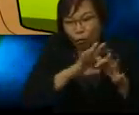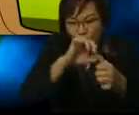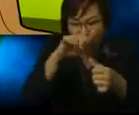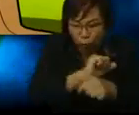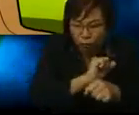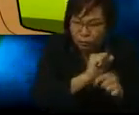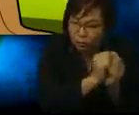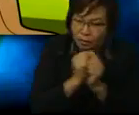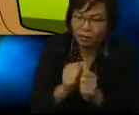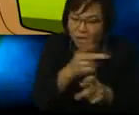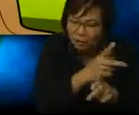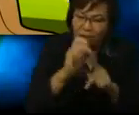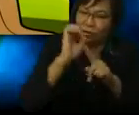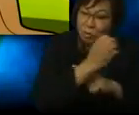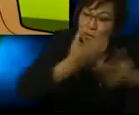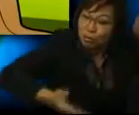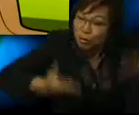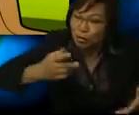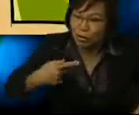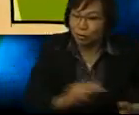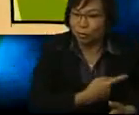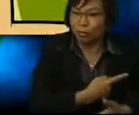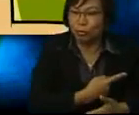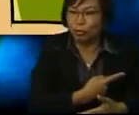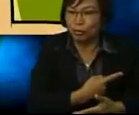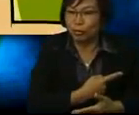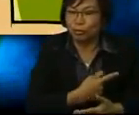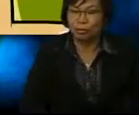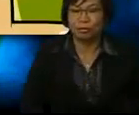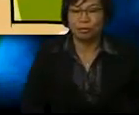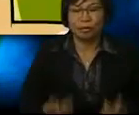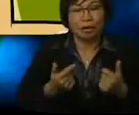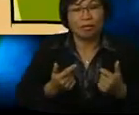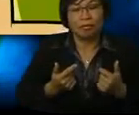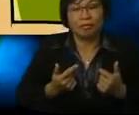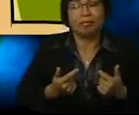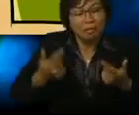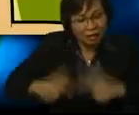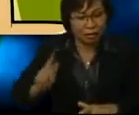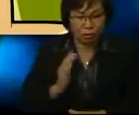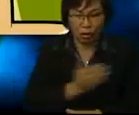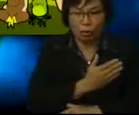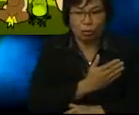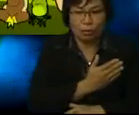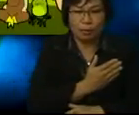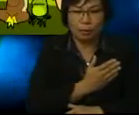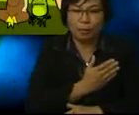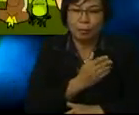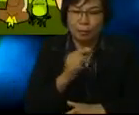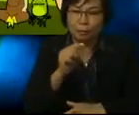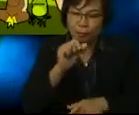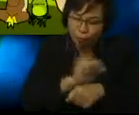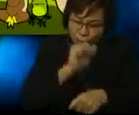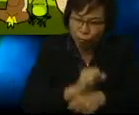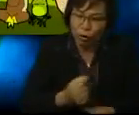environment, we might be able to save the earth. Yes, let's do our bit to help the planet.